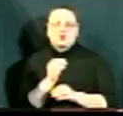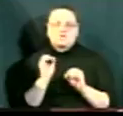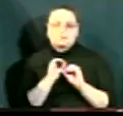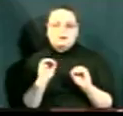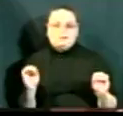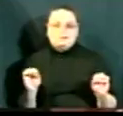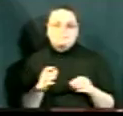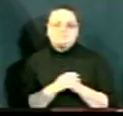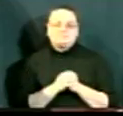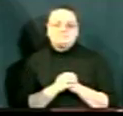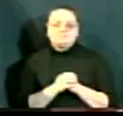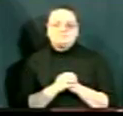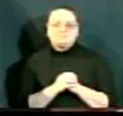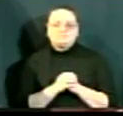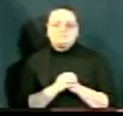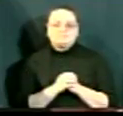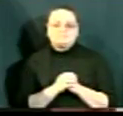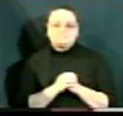nothing.